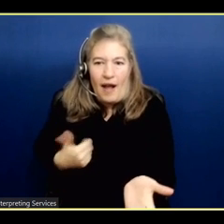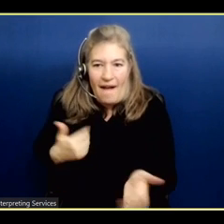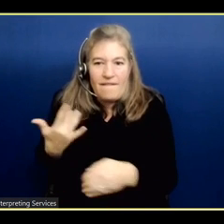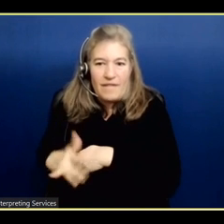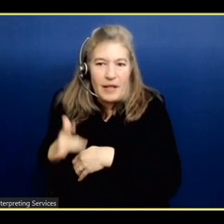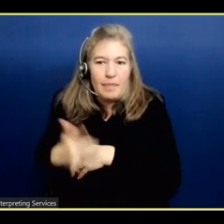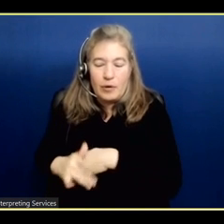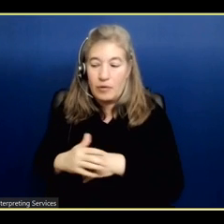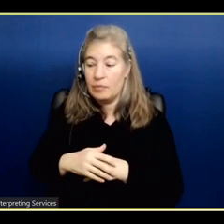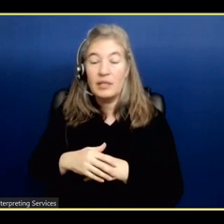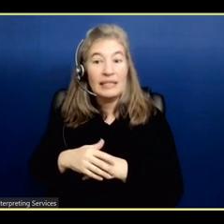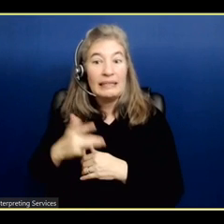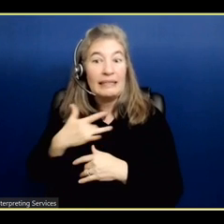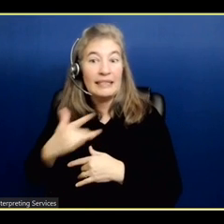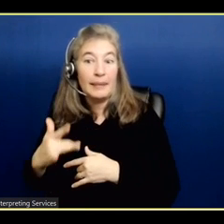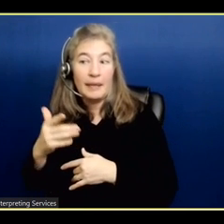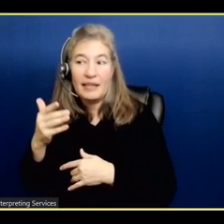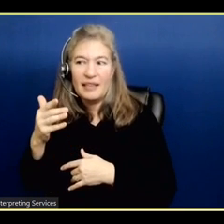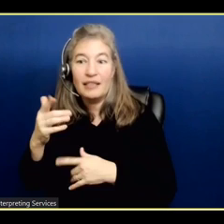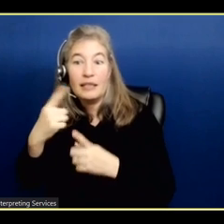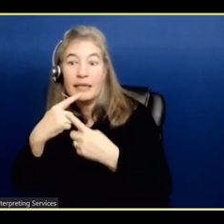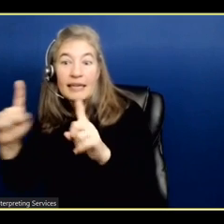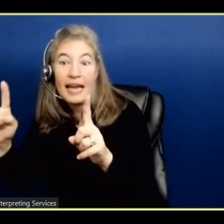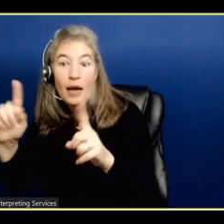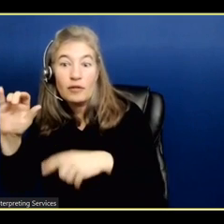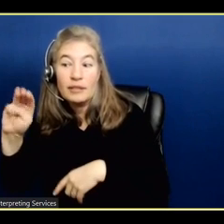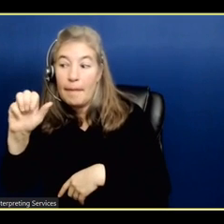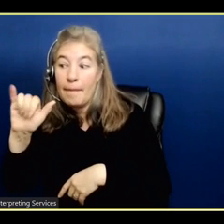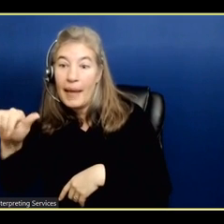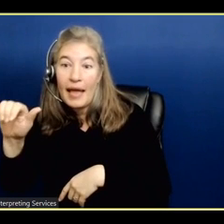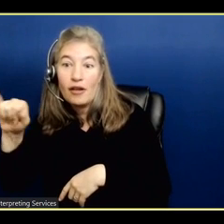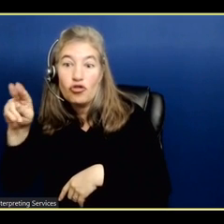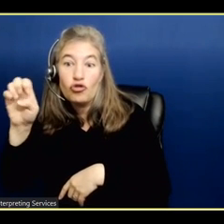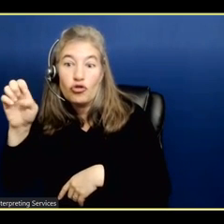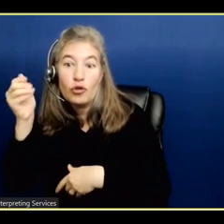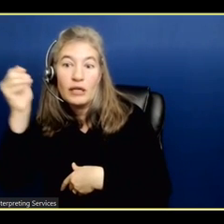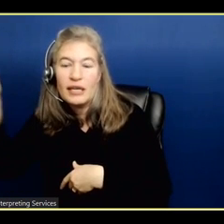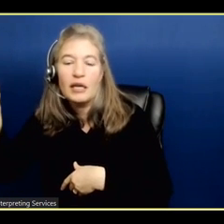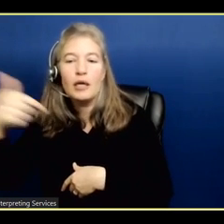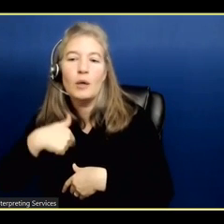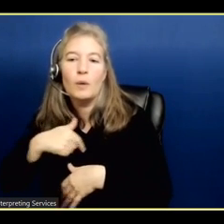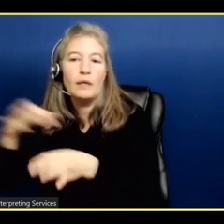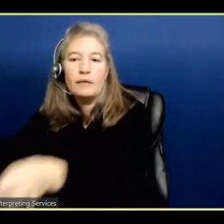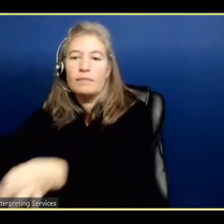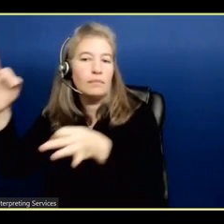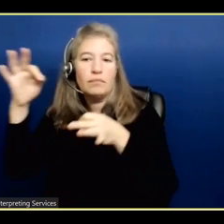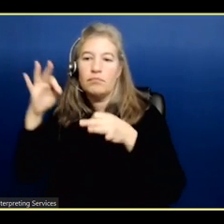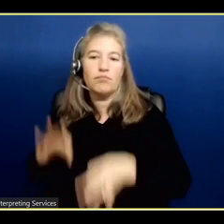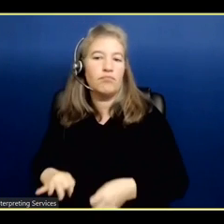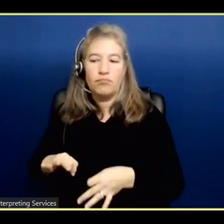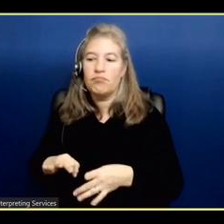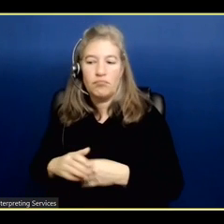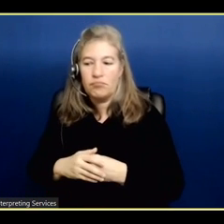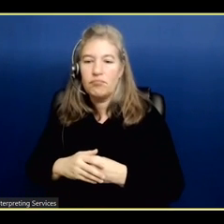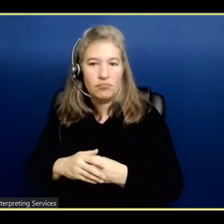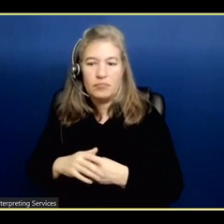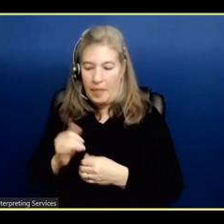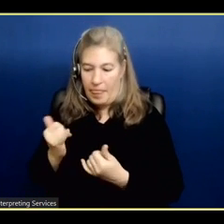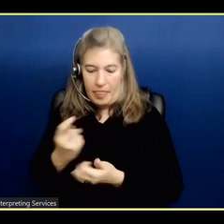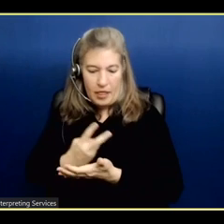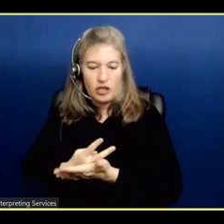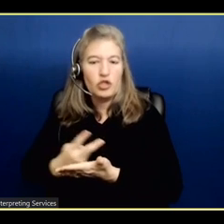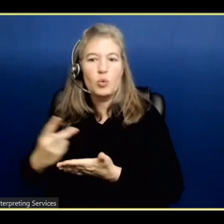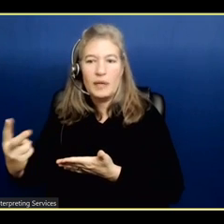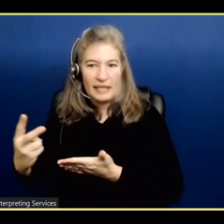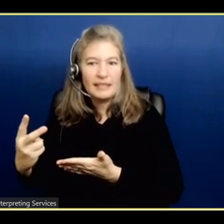than $300,000 all across the country. This moment allowed for us to practice Occam's razor